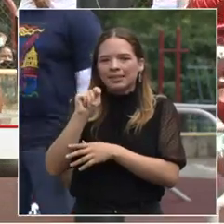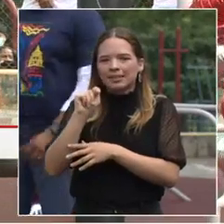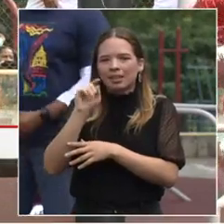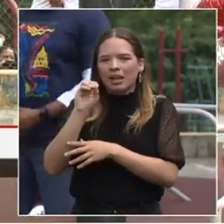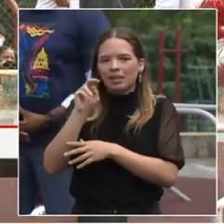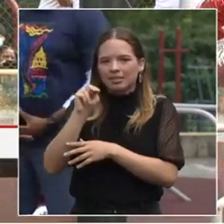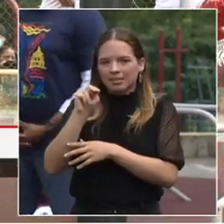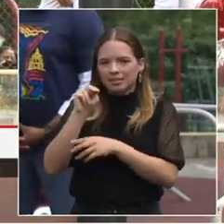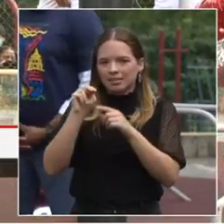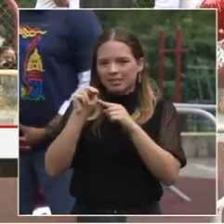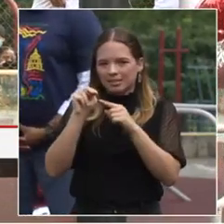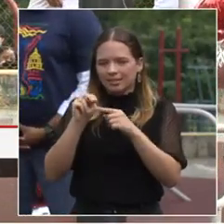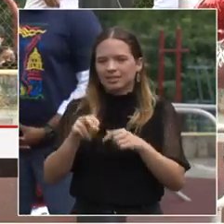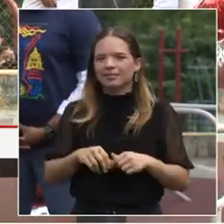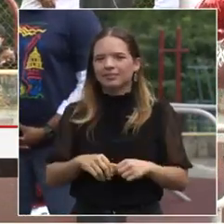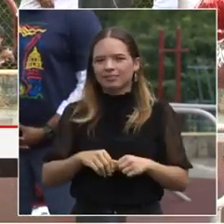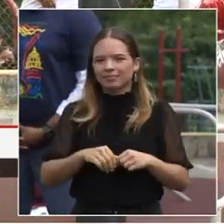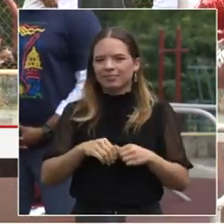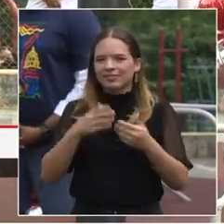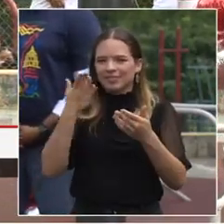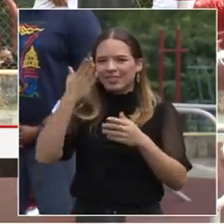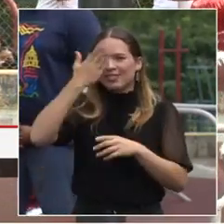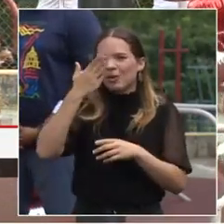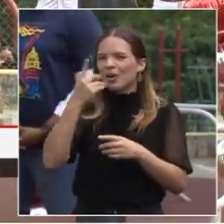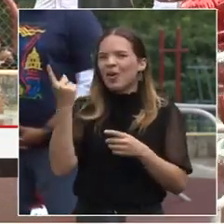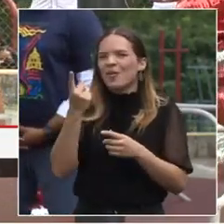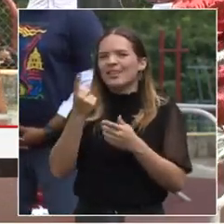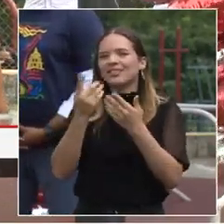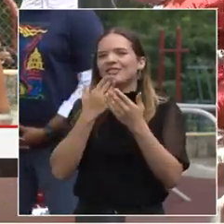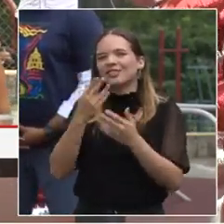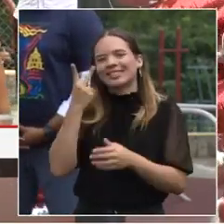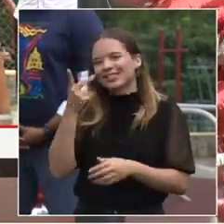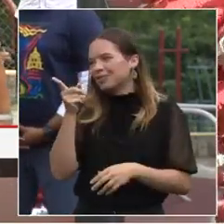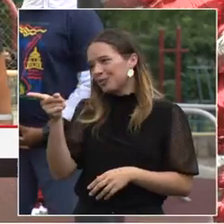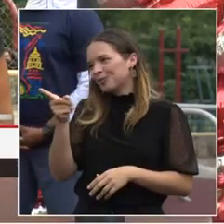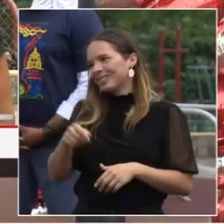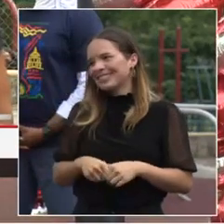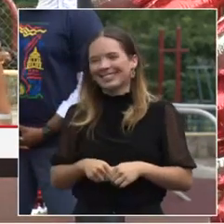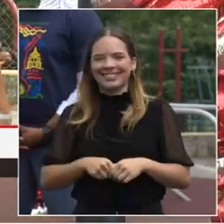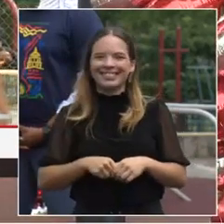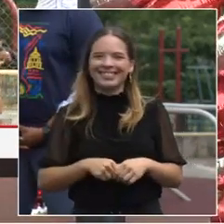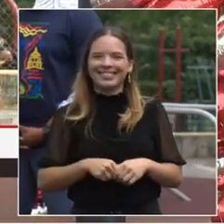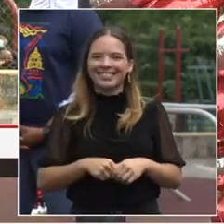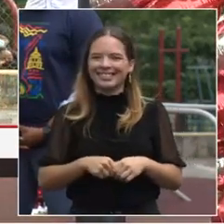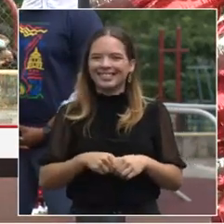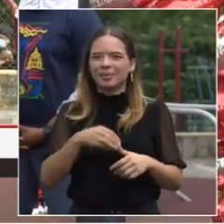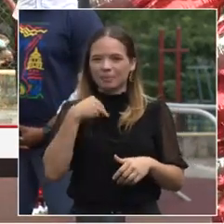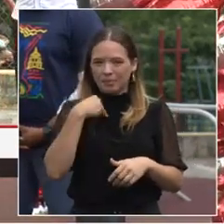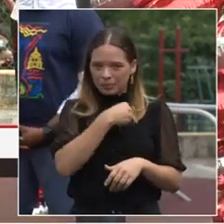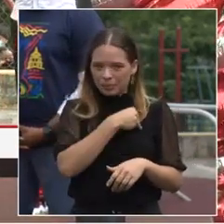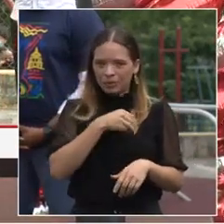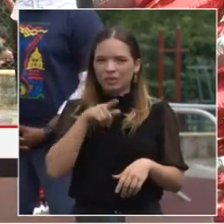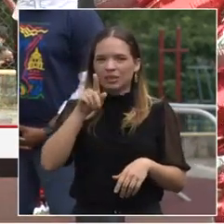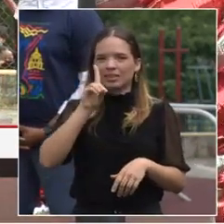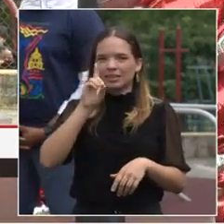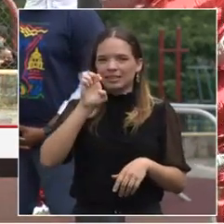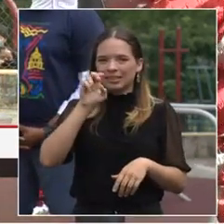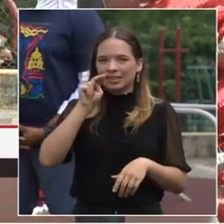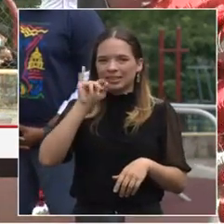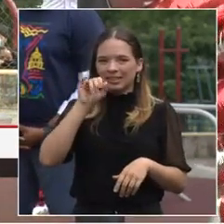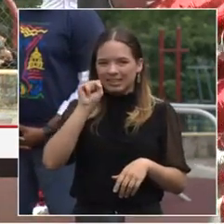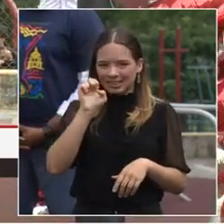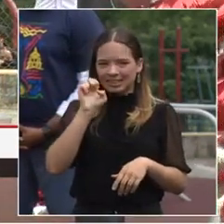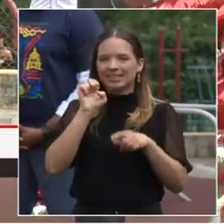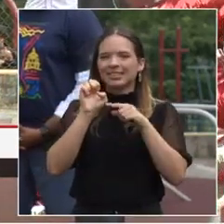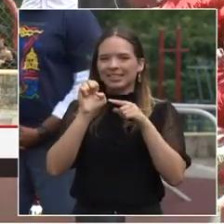you. It's always good to see you. Our council member, Janice Lewis-George, I walked in